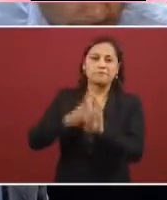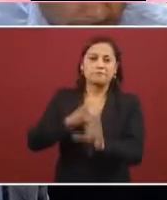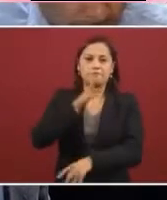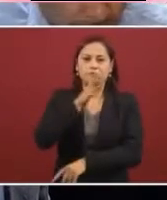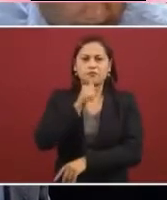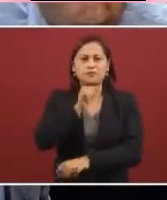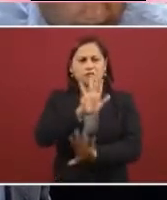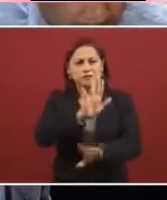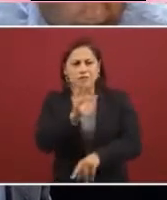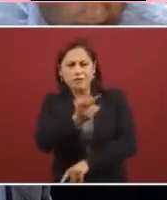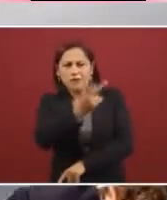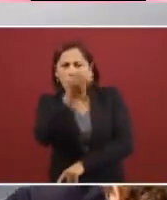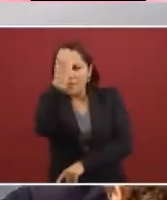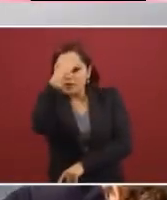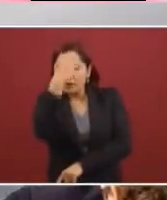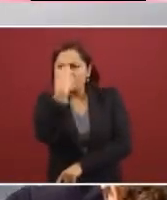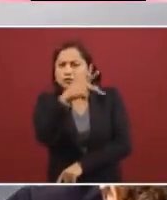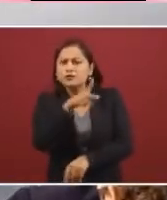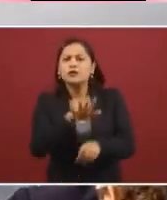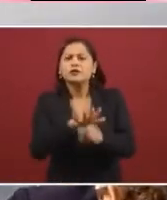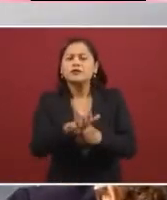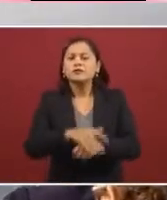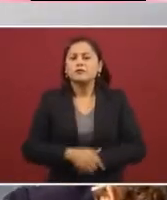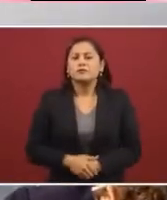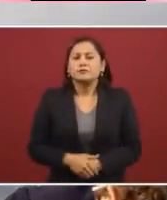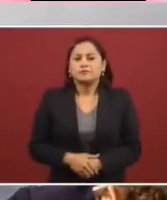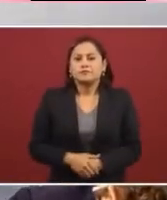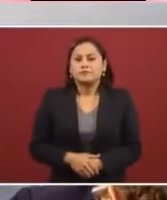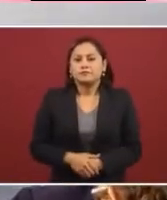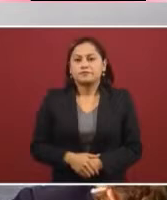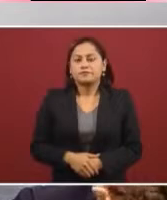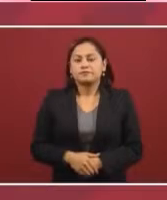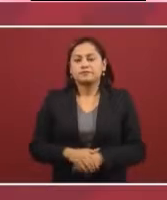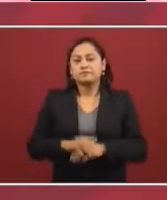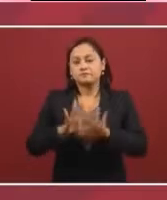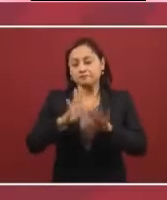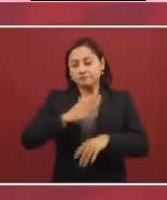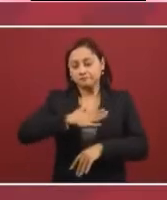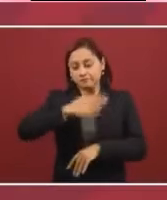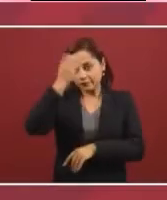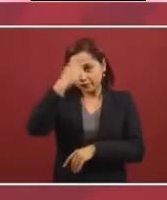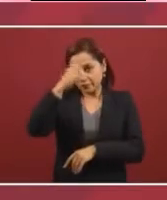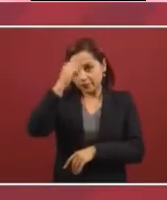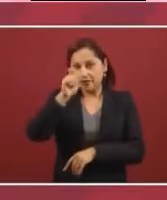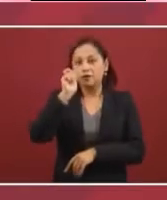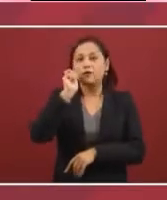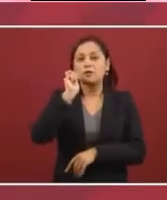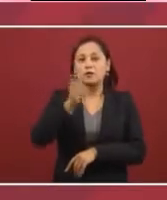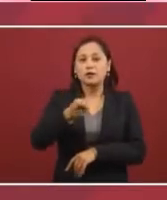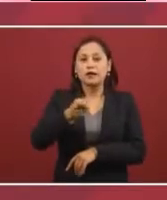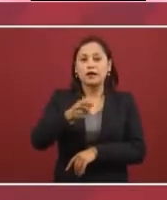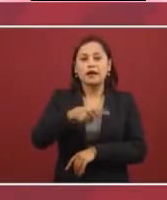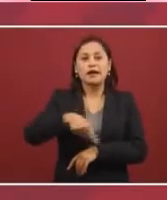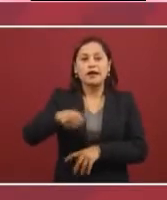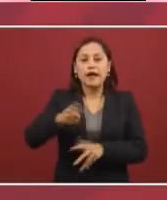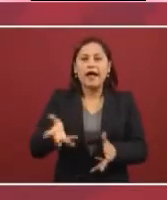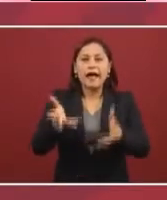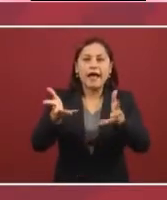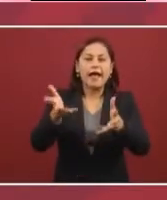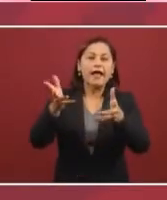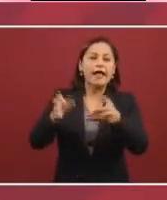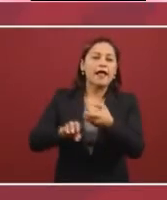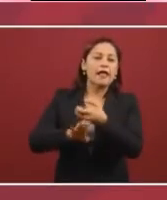think about this speech generated? I believe this should not be encouraged